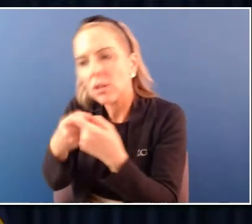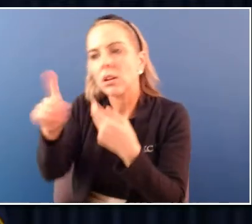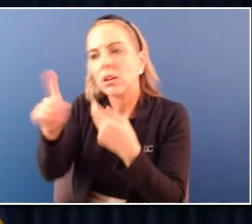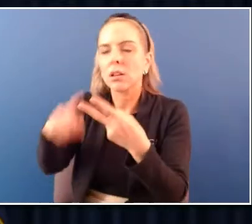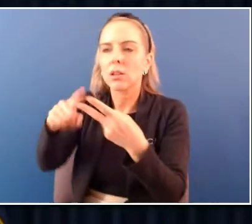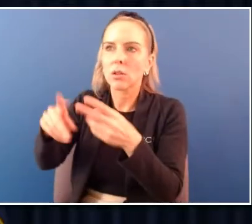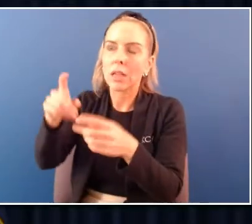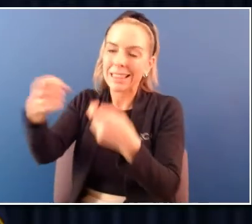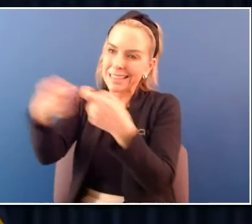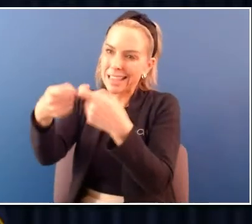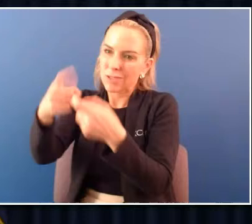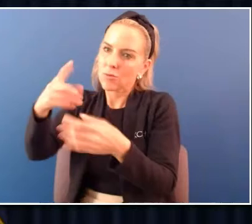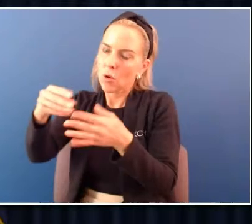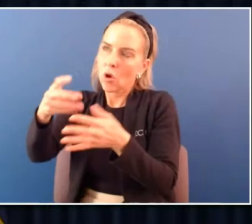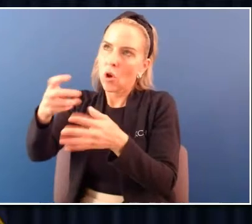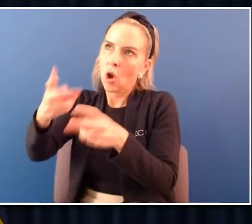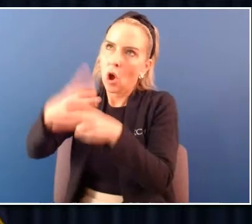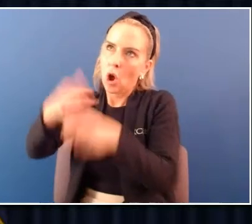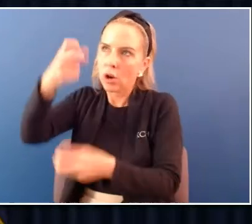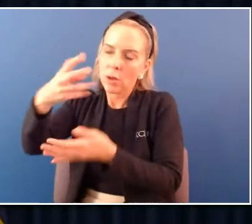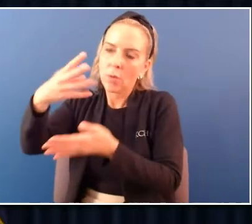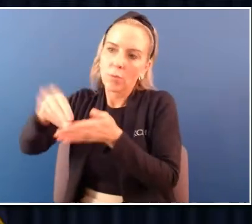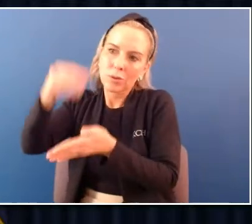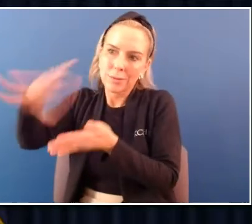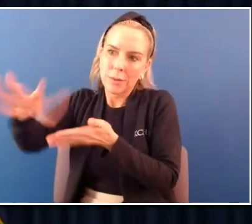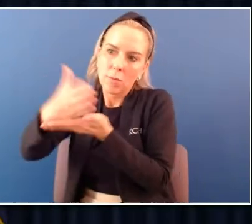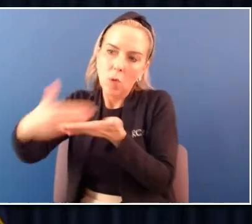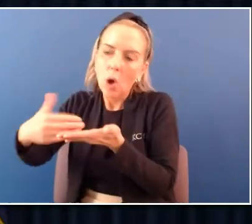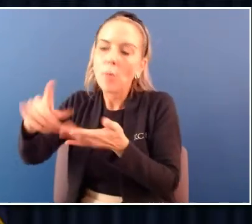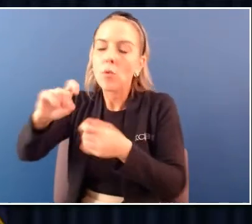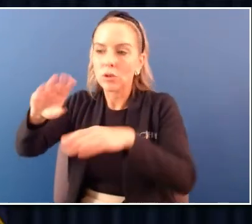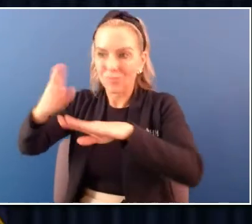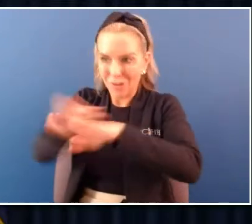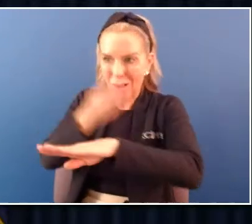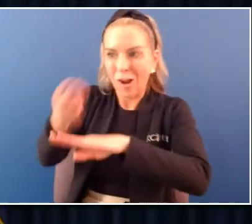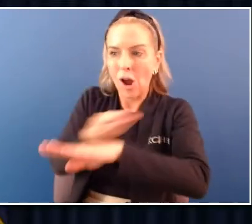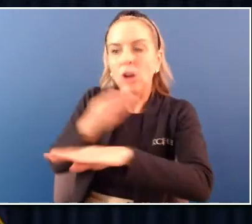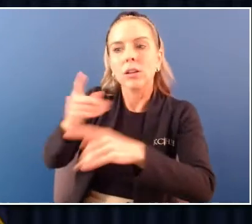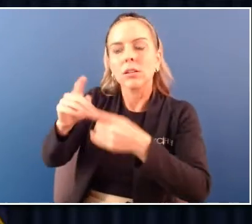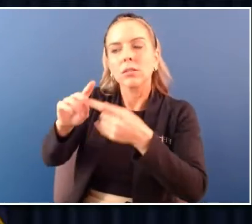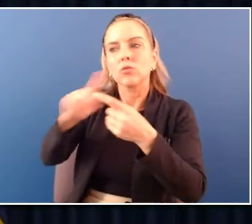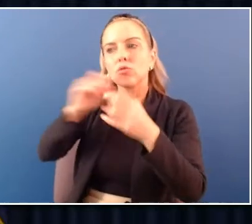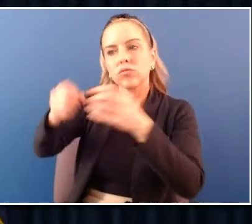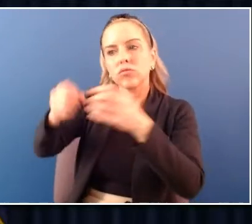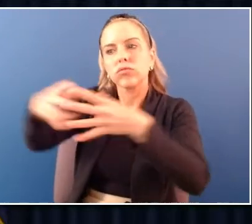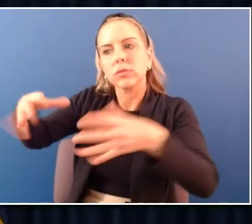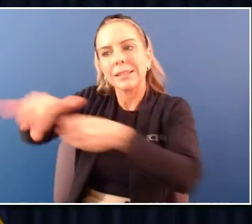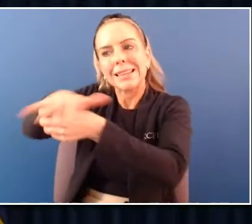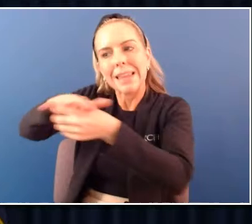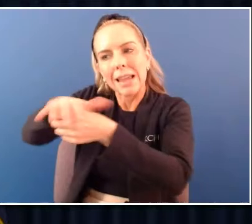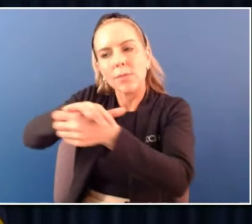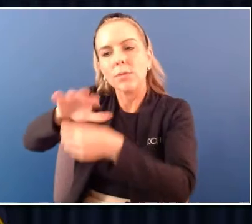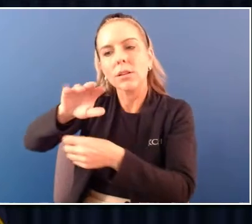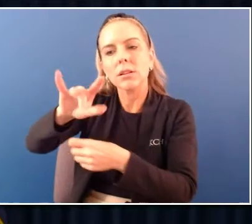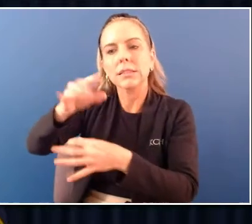expensive piece, really pay off when we're able to start construction on neighborhoods immediately and not single